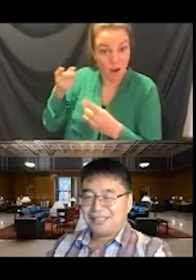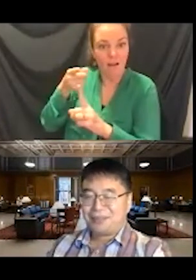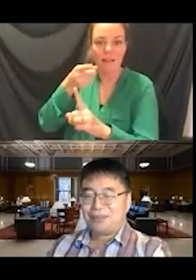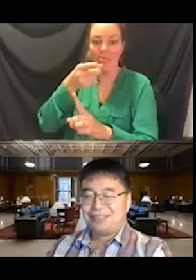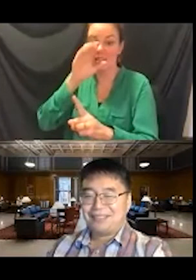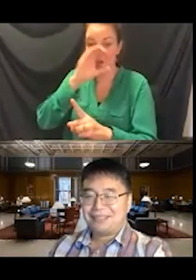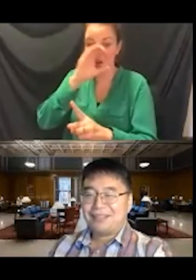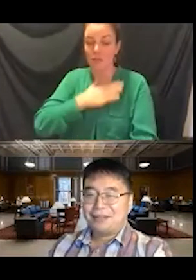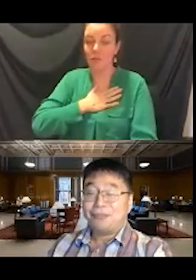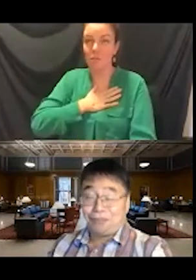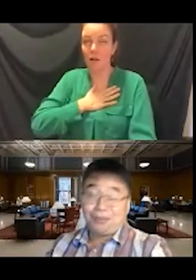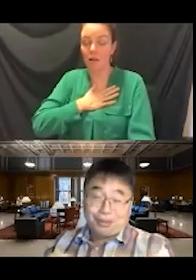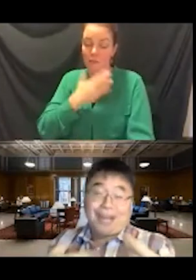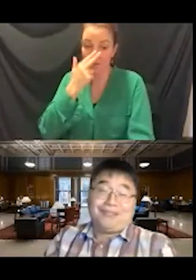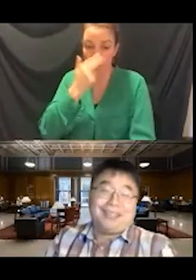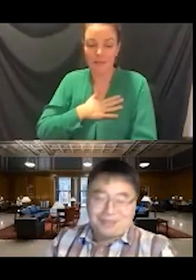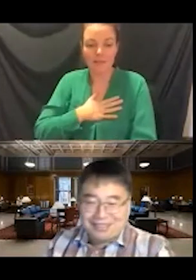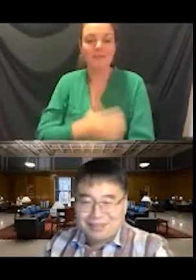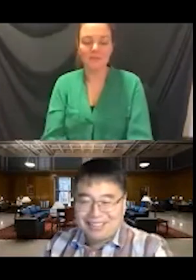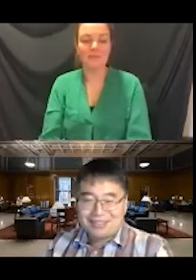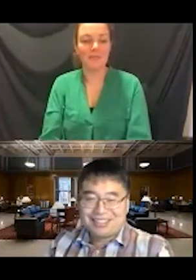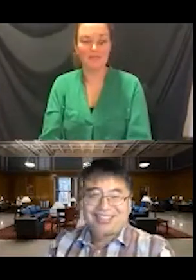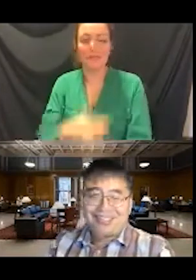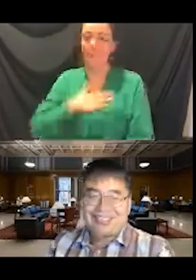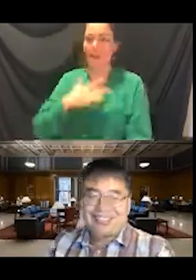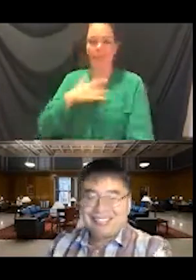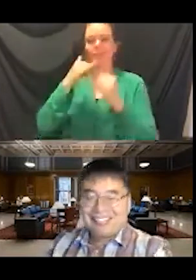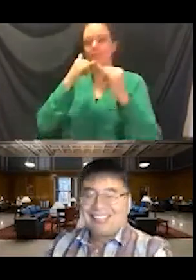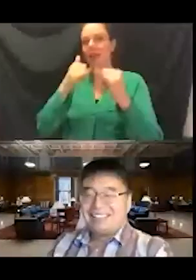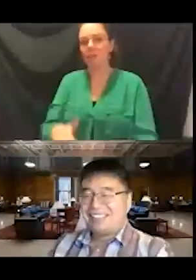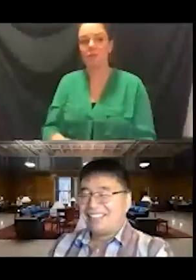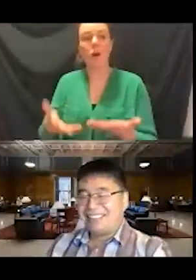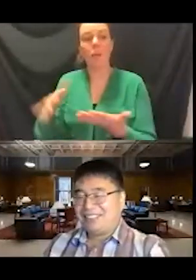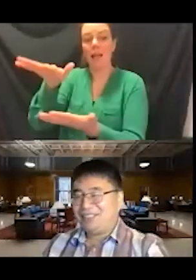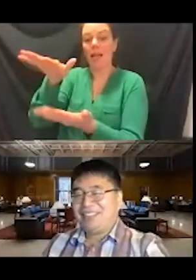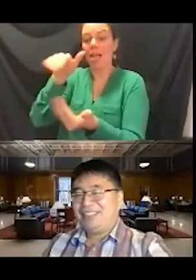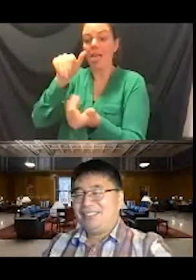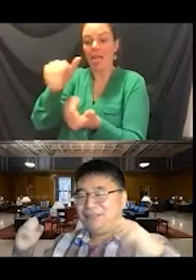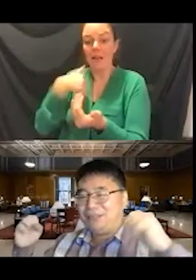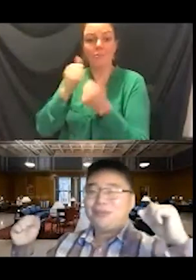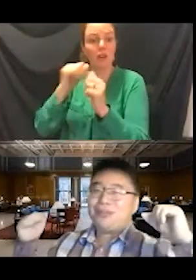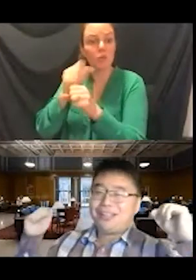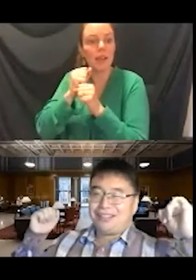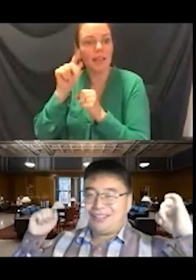of summarizes personally what I felt, right? So when I try to get data, it's like